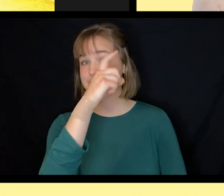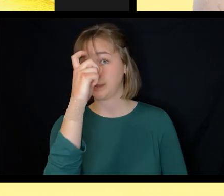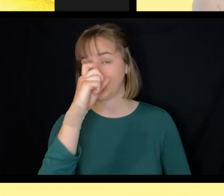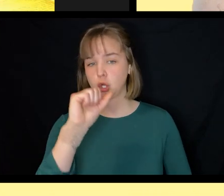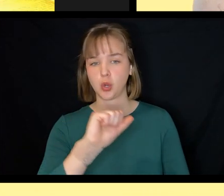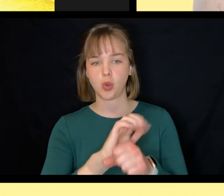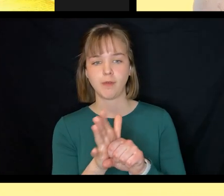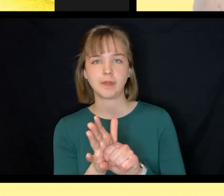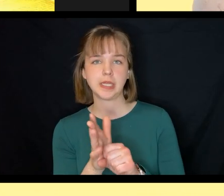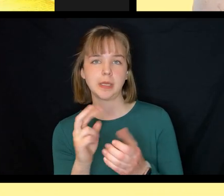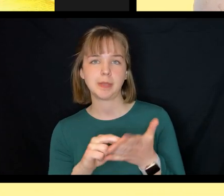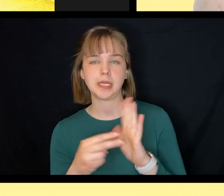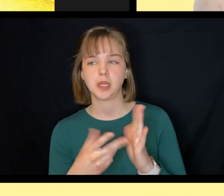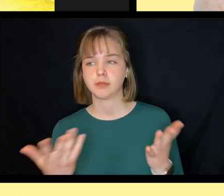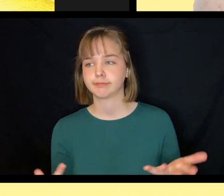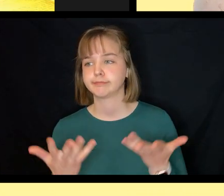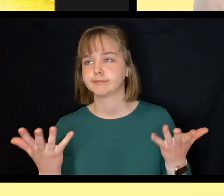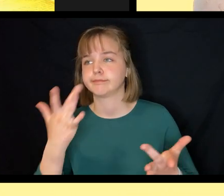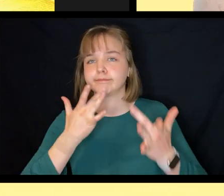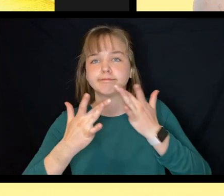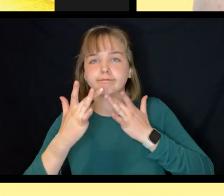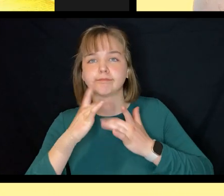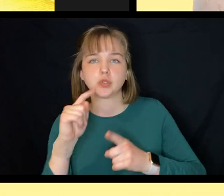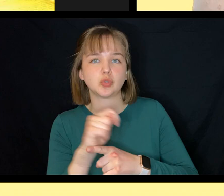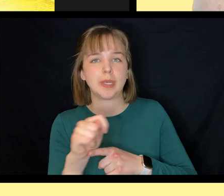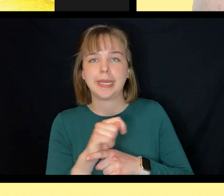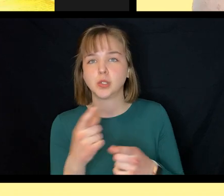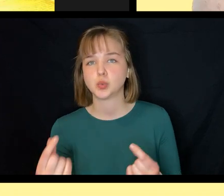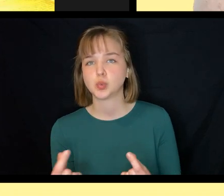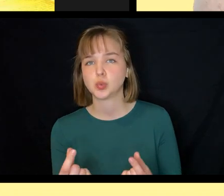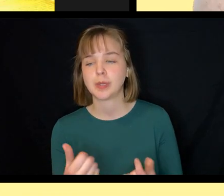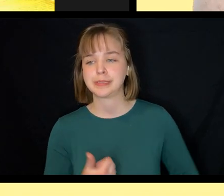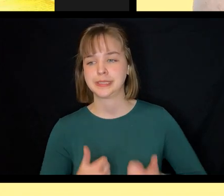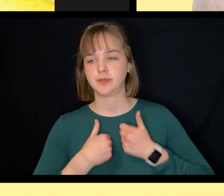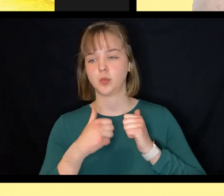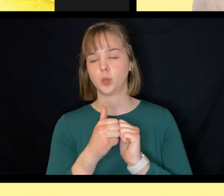summer when like COVID hit, I was living with Colin Sporer,